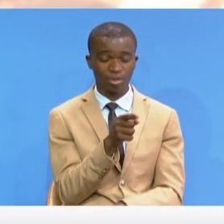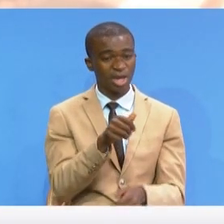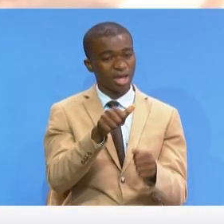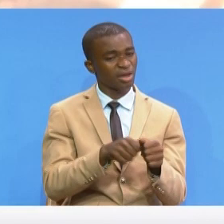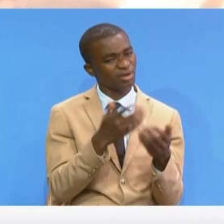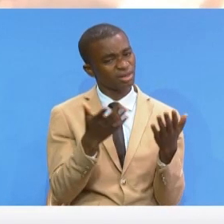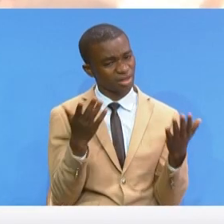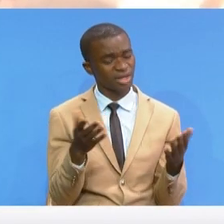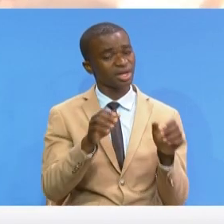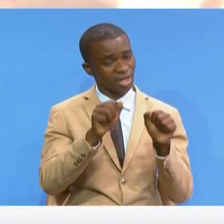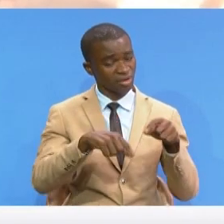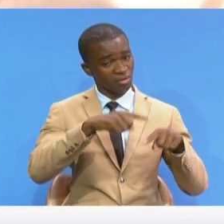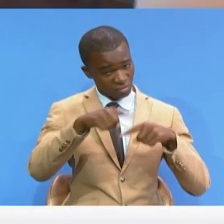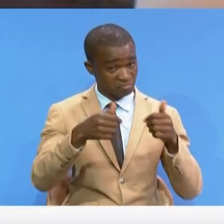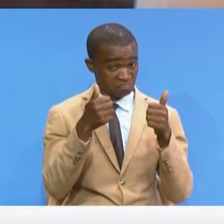everything else can go well.